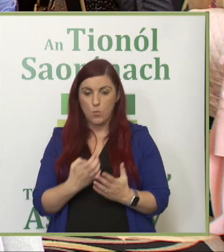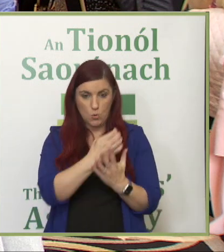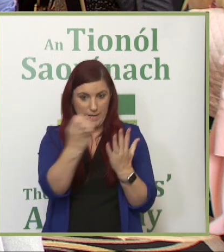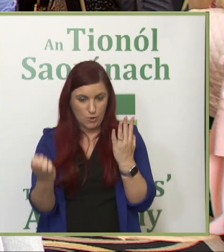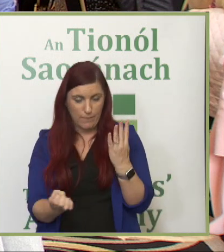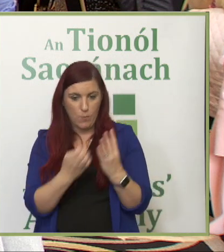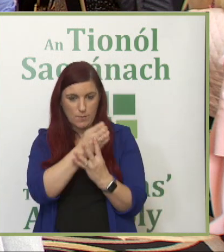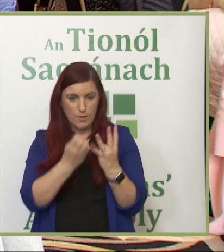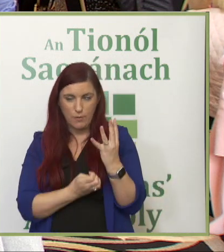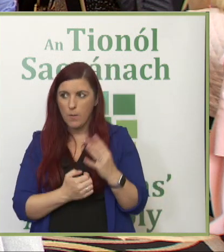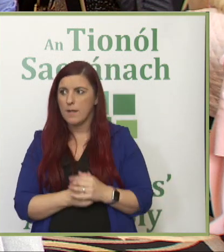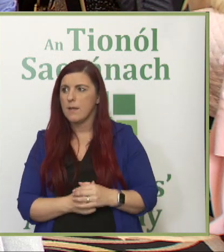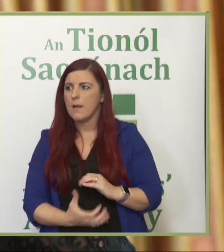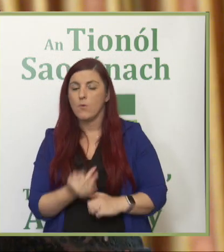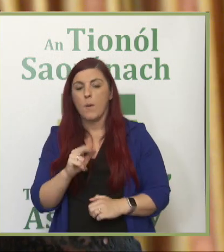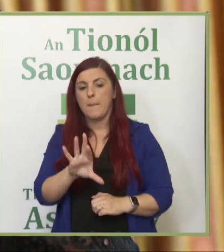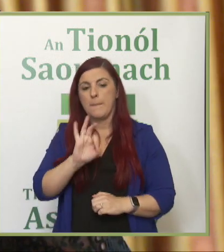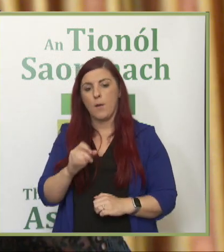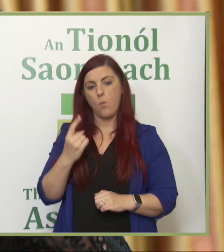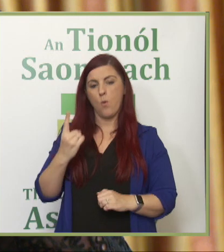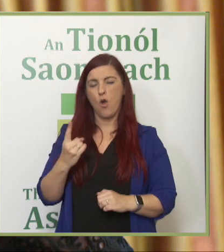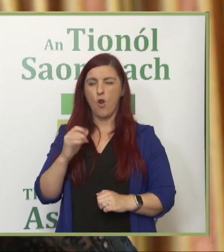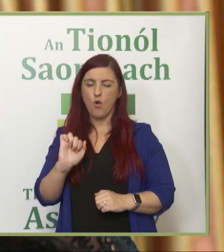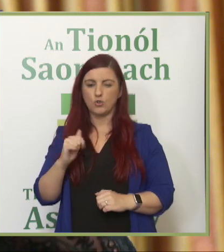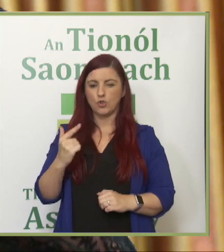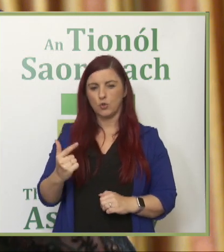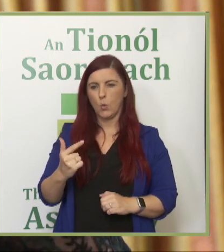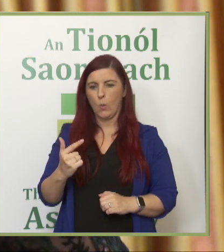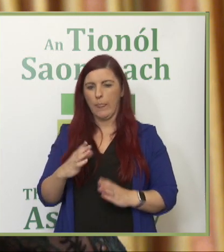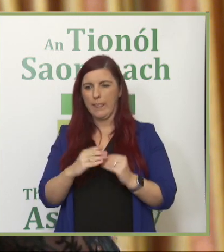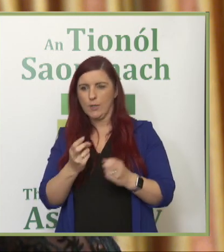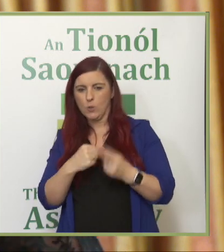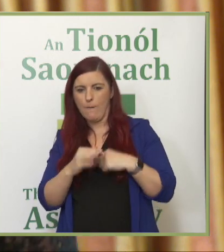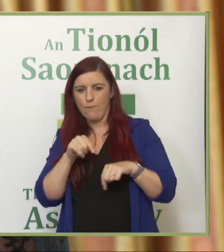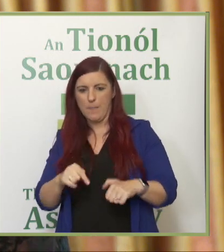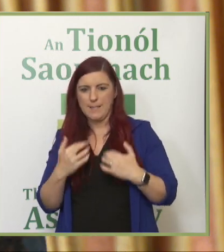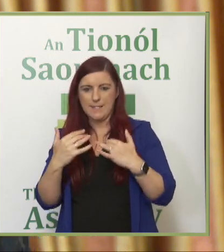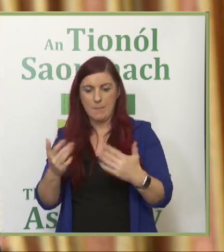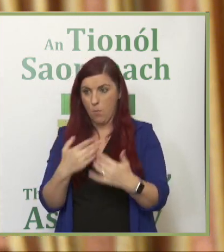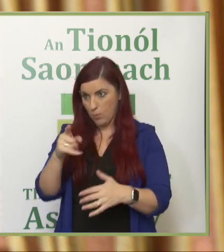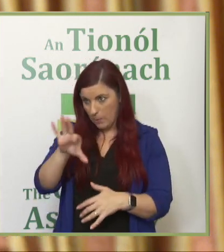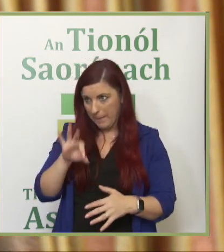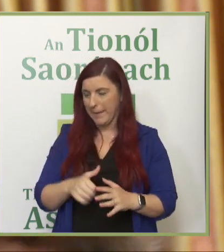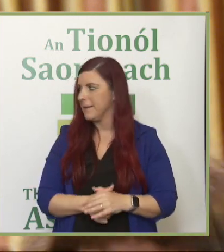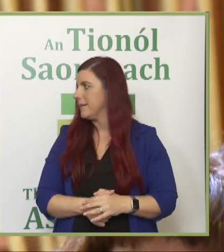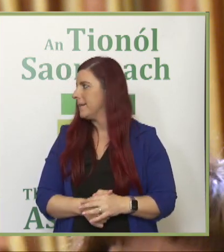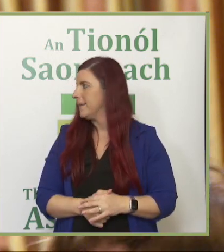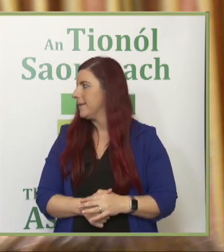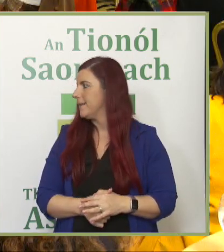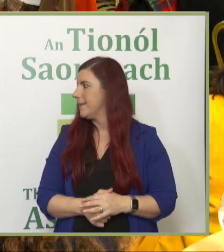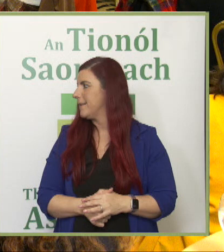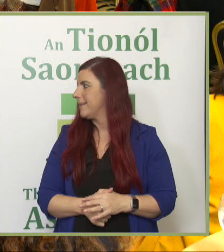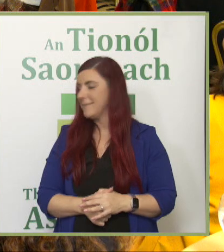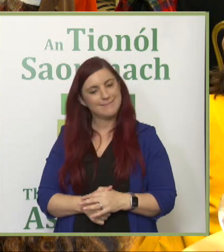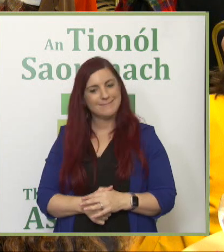should time permit, if you could choose 1 or 2 measures to come out of this assembly, what would those be? Nice and brief,